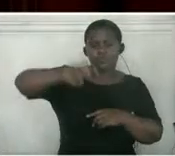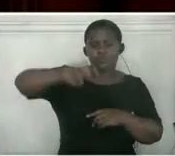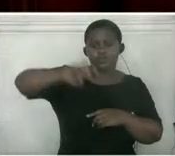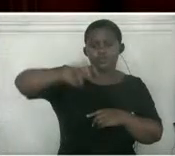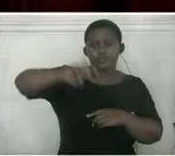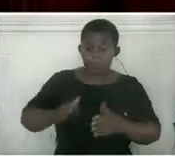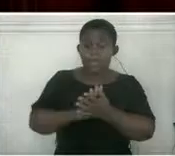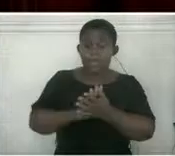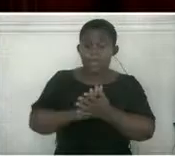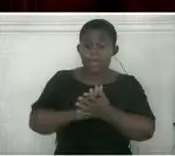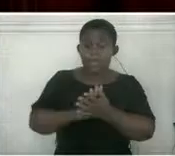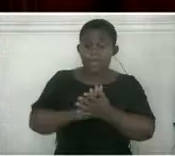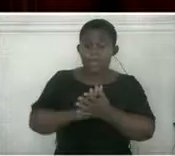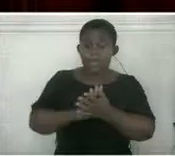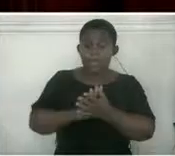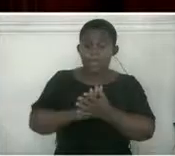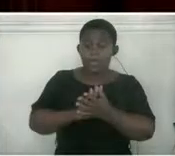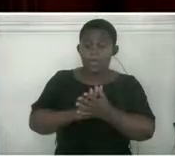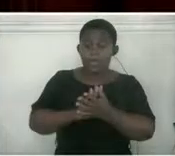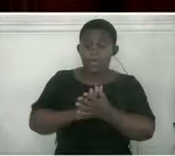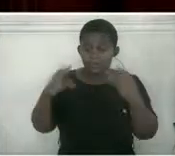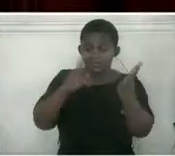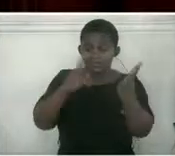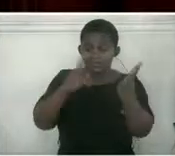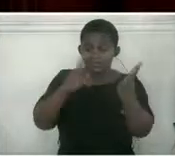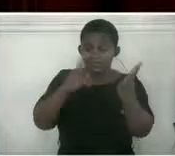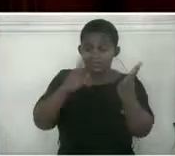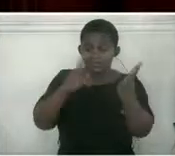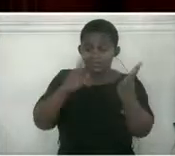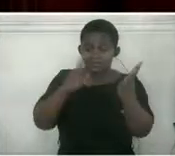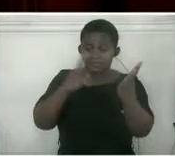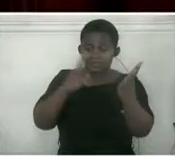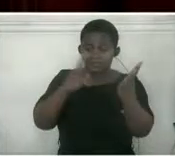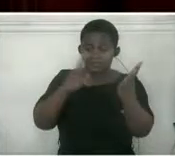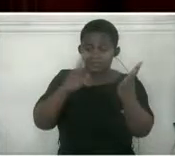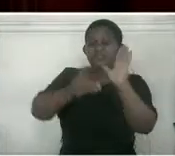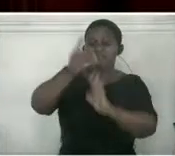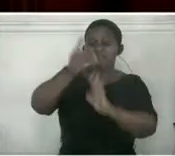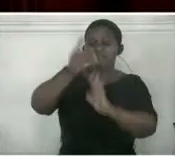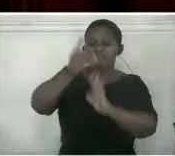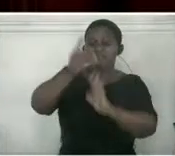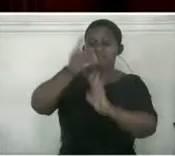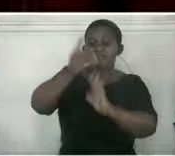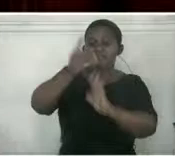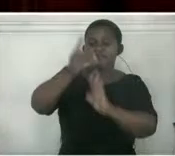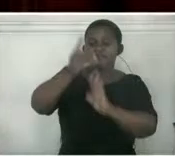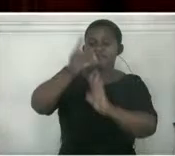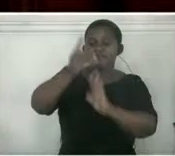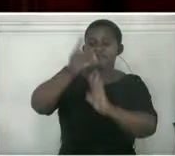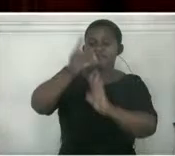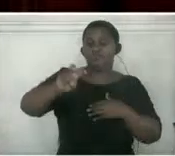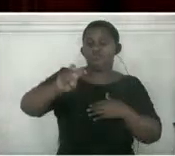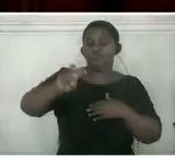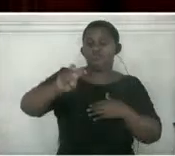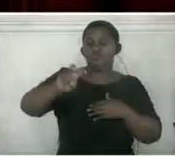youth-owned businesses. The projects include the development of tourism precinct at